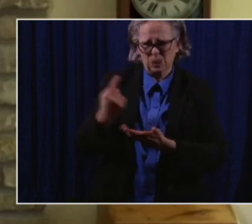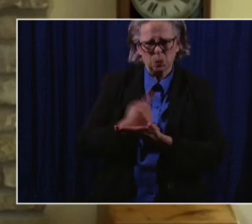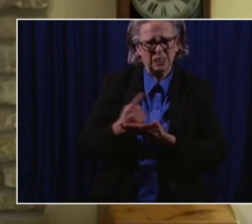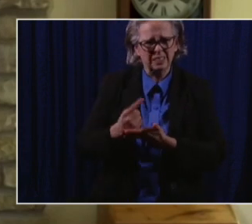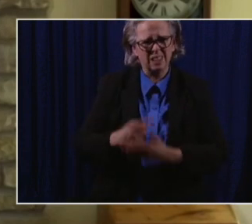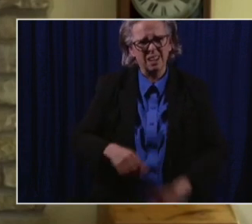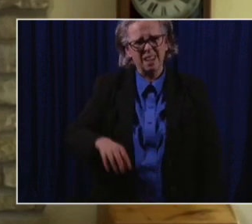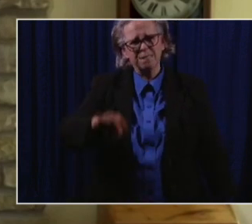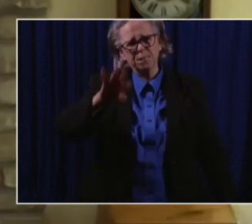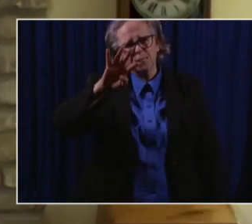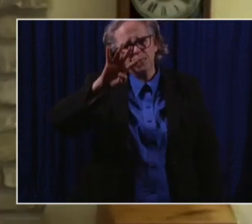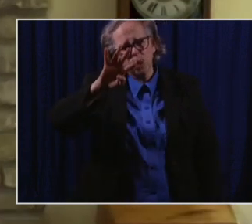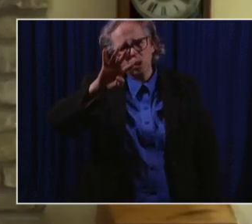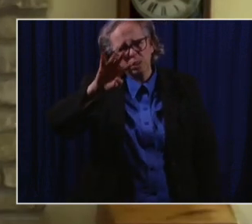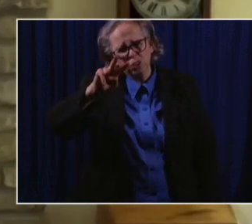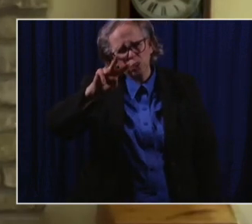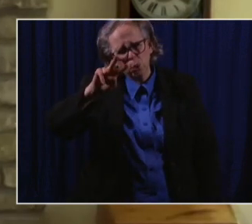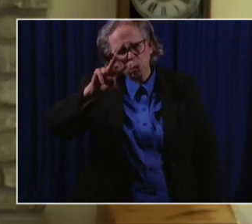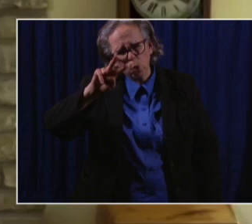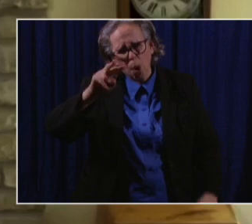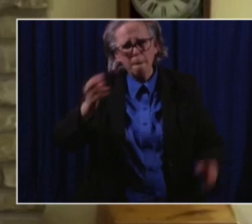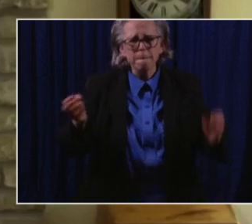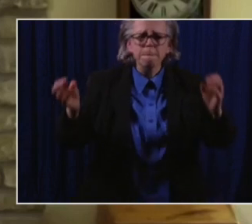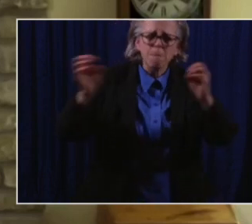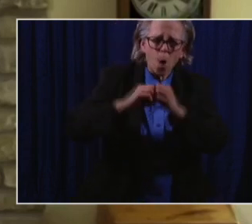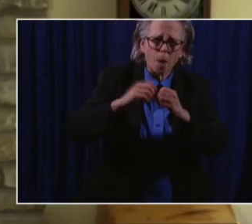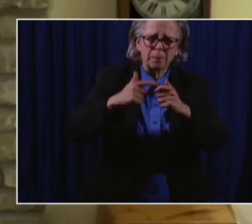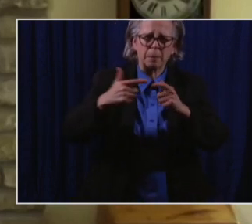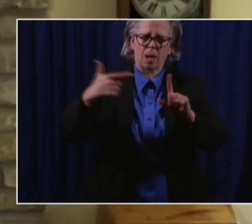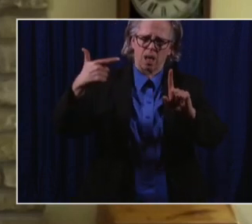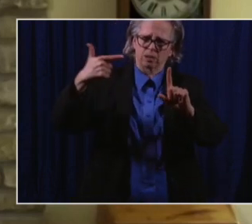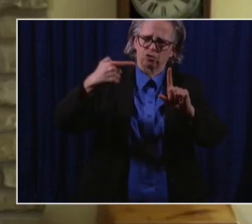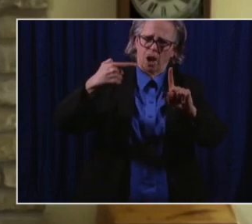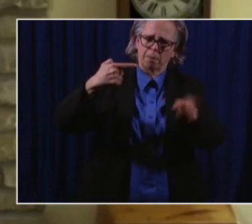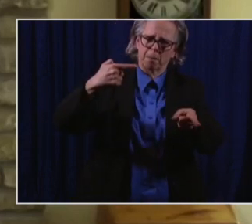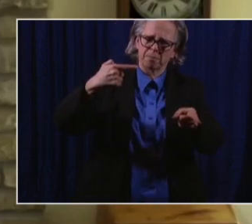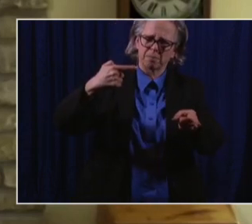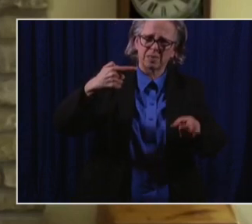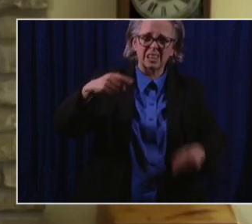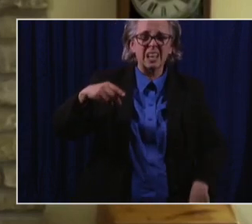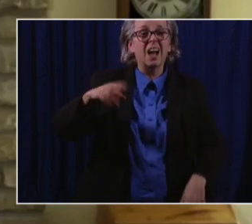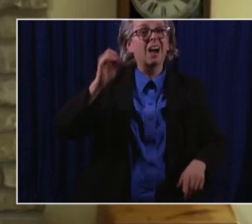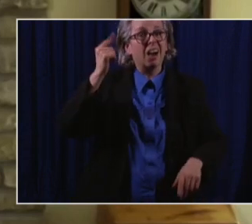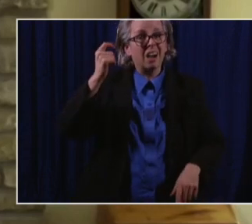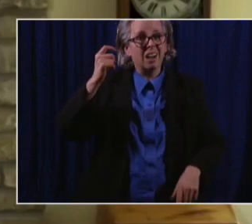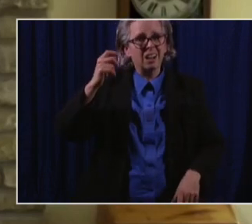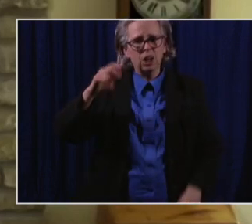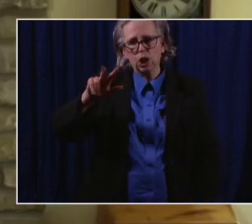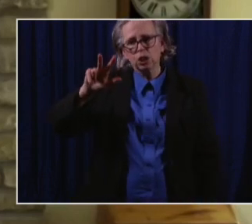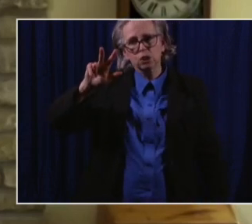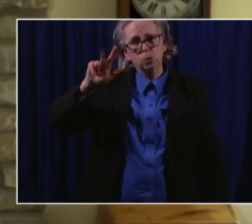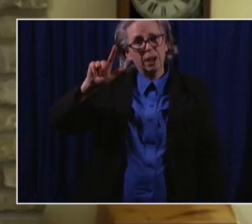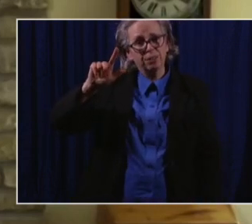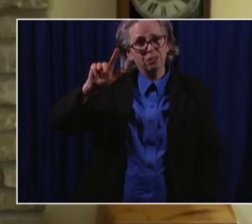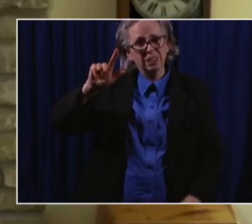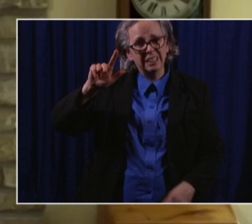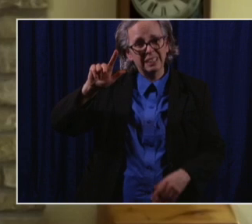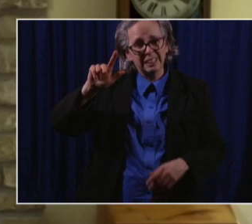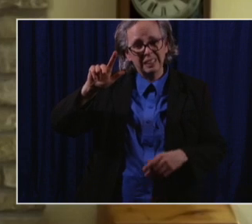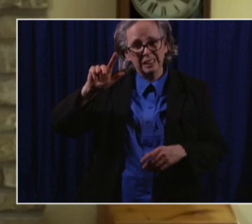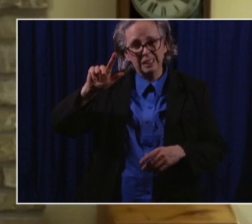in Ohio were shot. More than half of them, 23 men, women, children, have